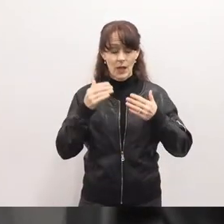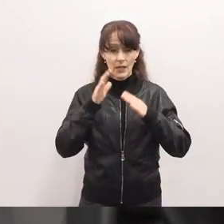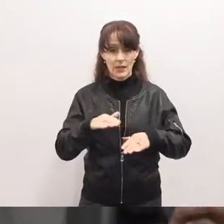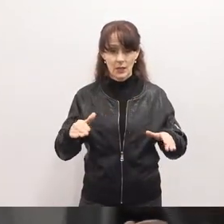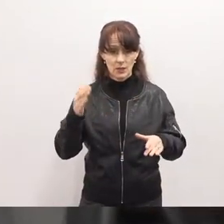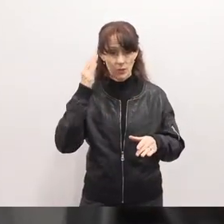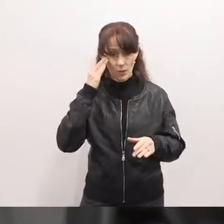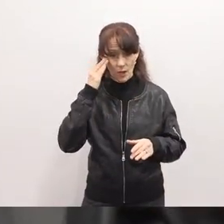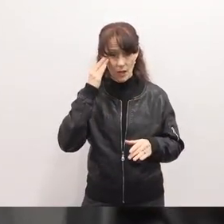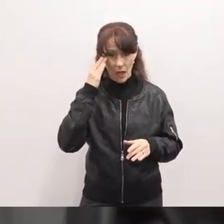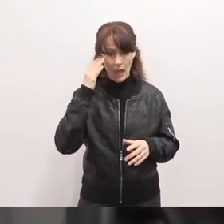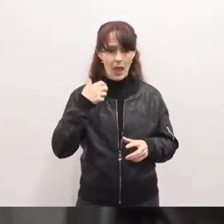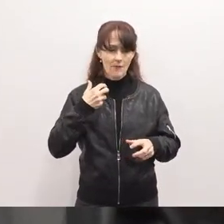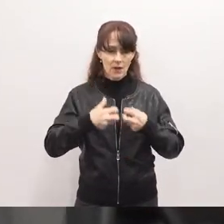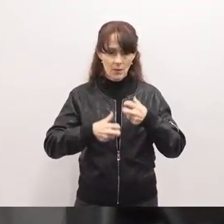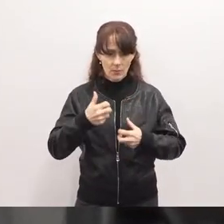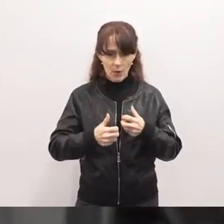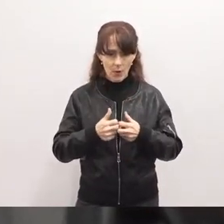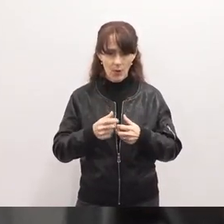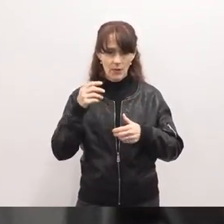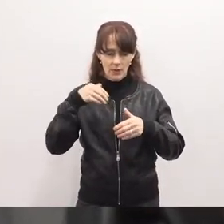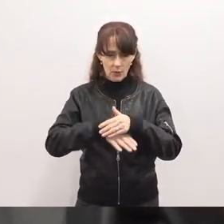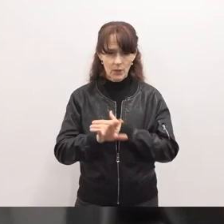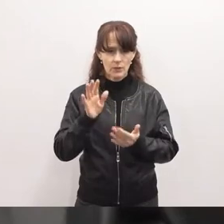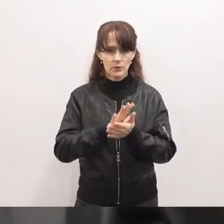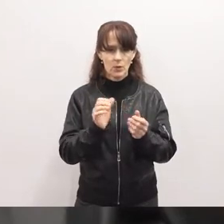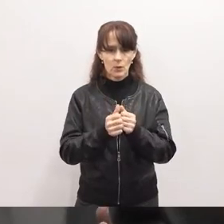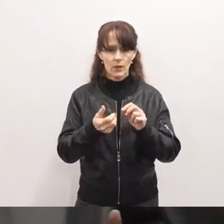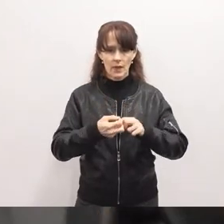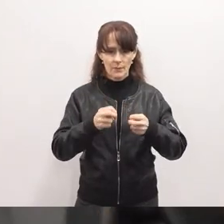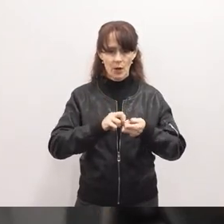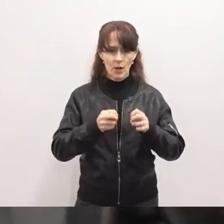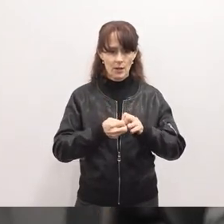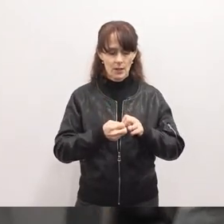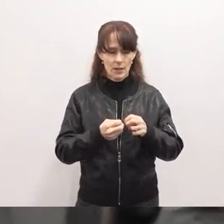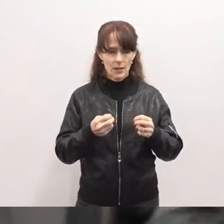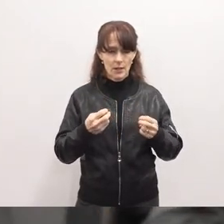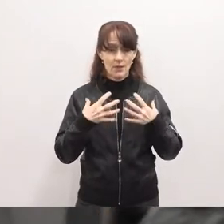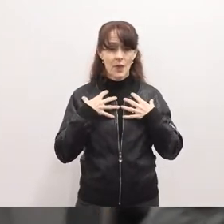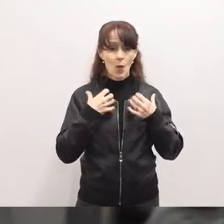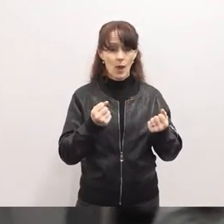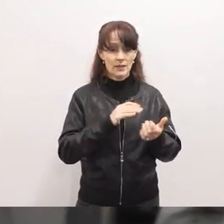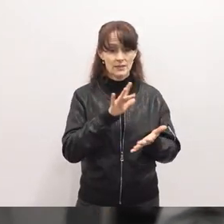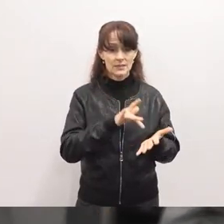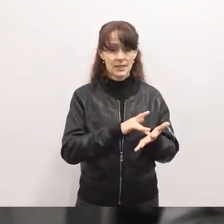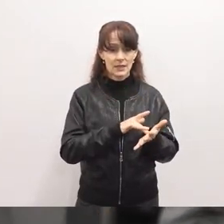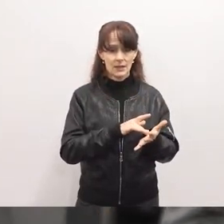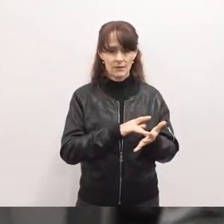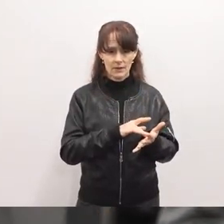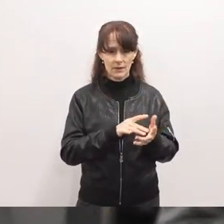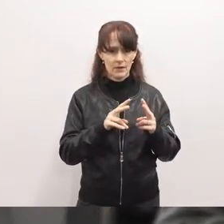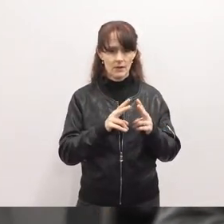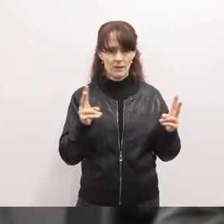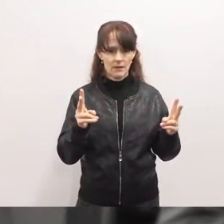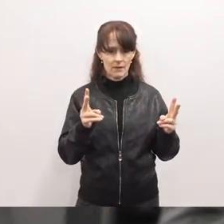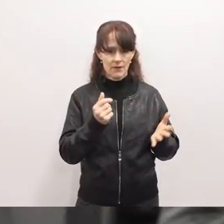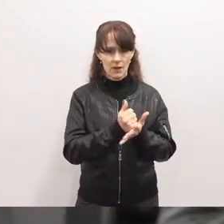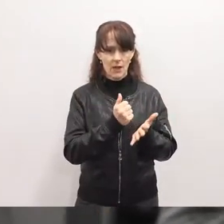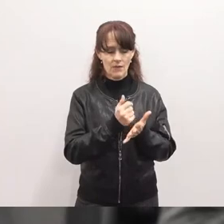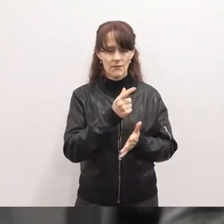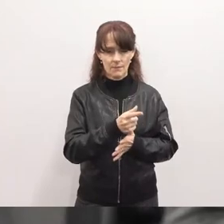you know has given you problems and they go up to the school with the problem, the wellness center that's there at the school is very, very